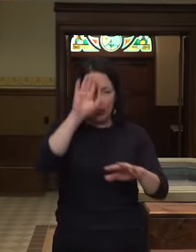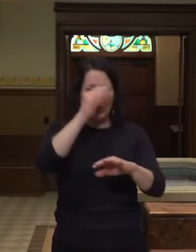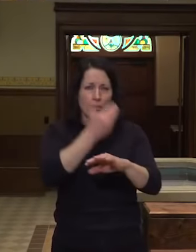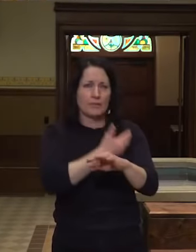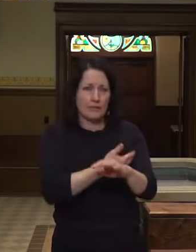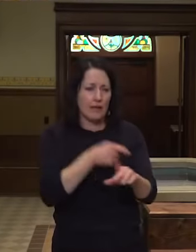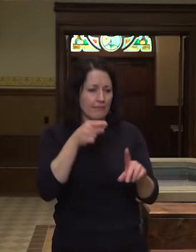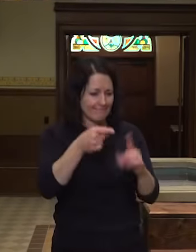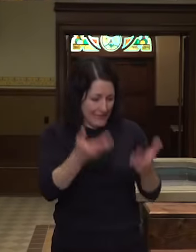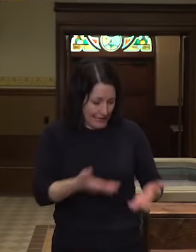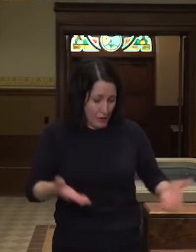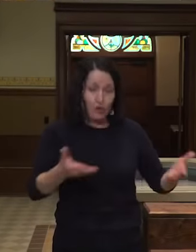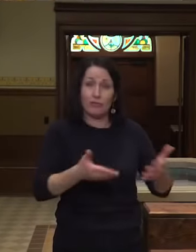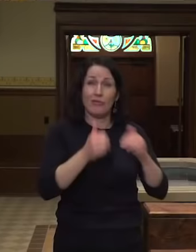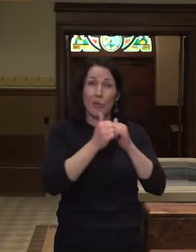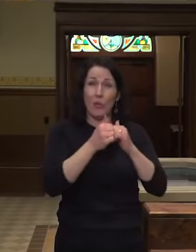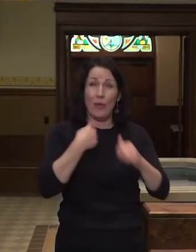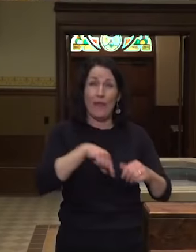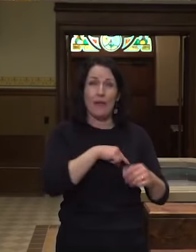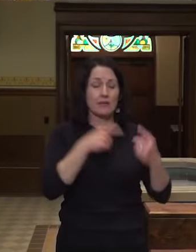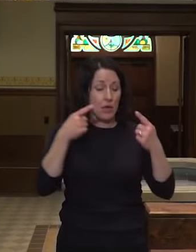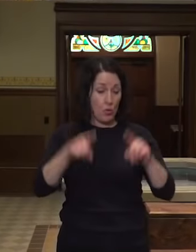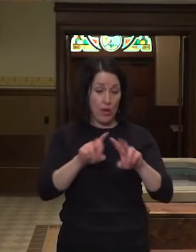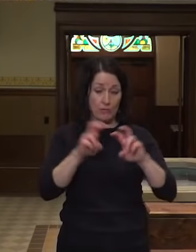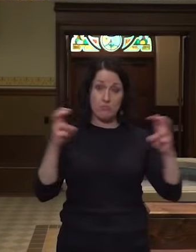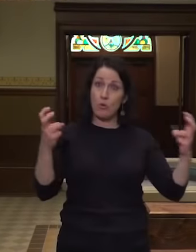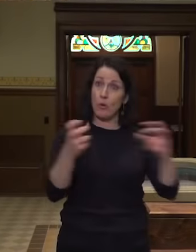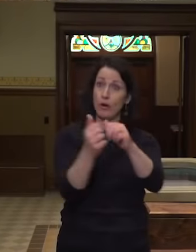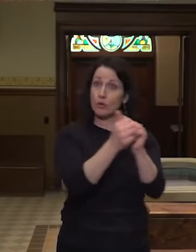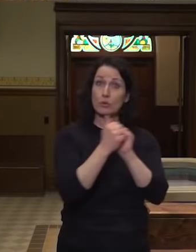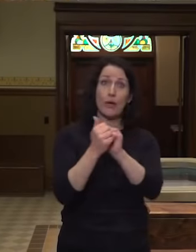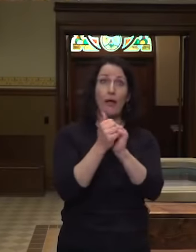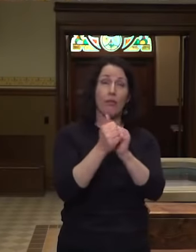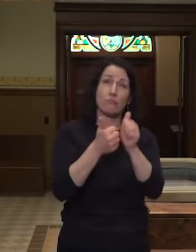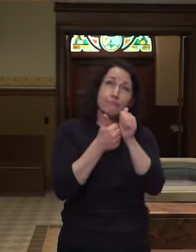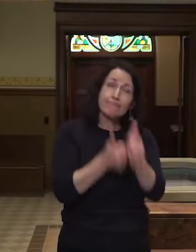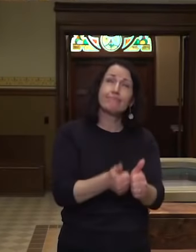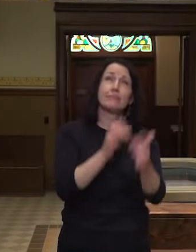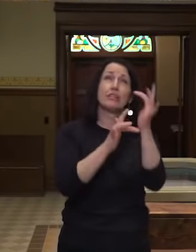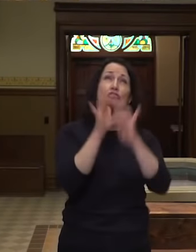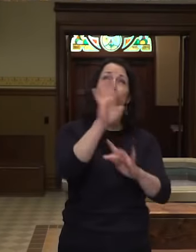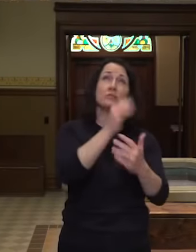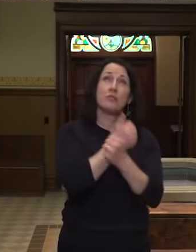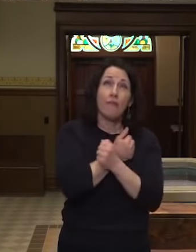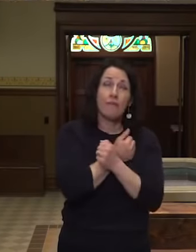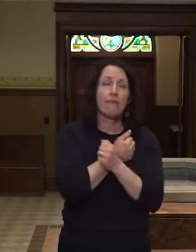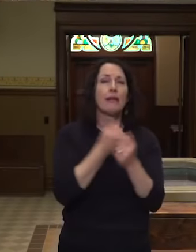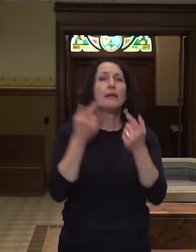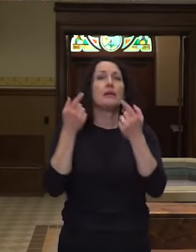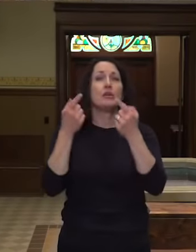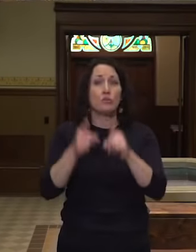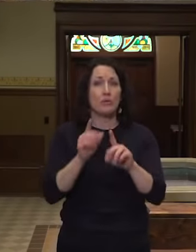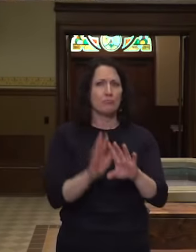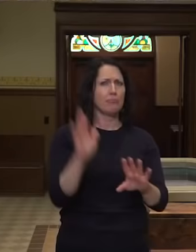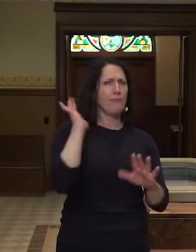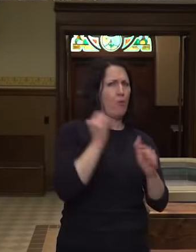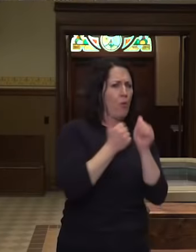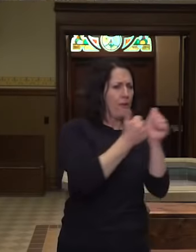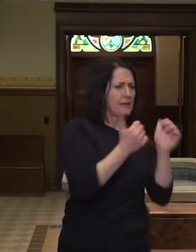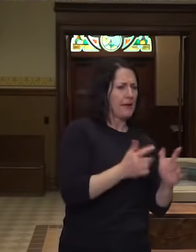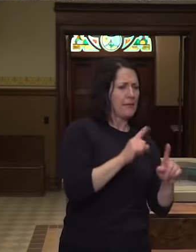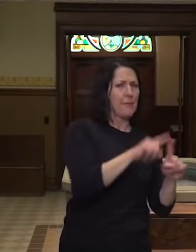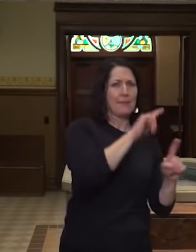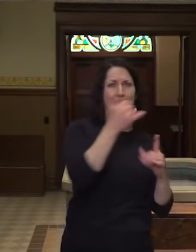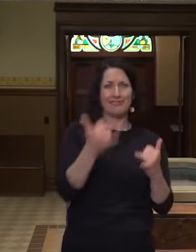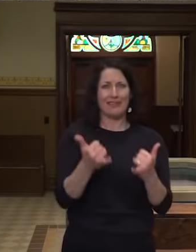Son, present in our midst, when we are gathered by his love. And when, as once for the disciples, so